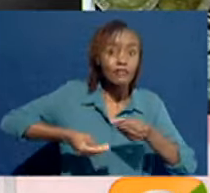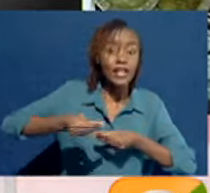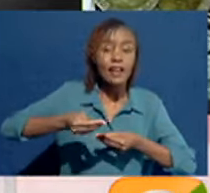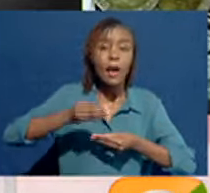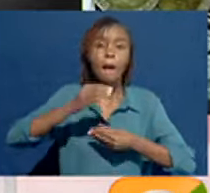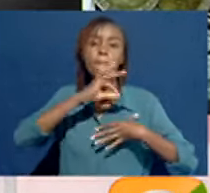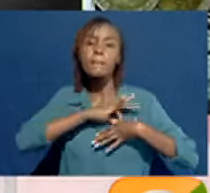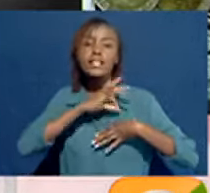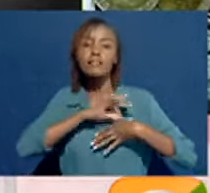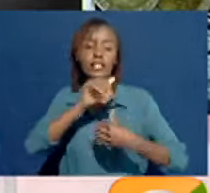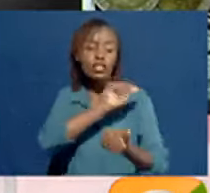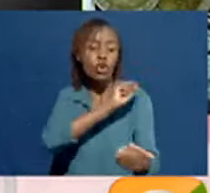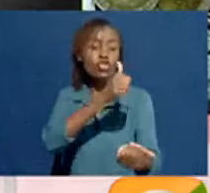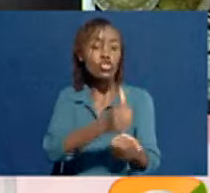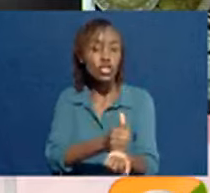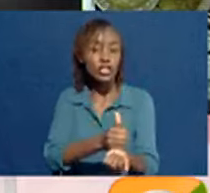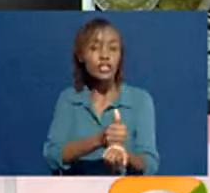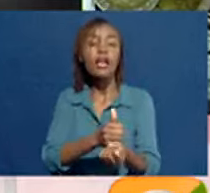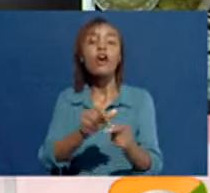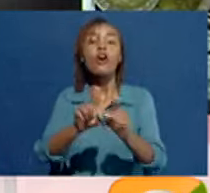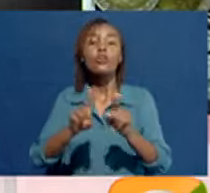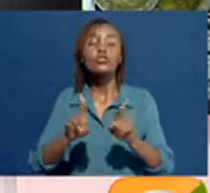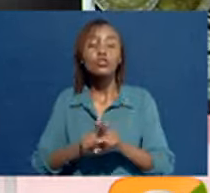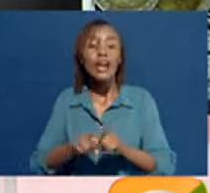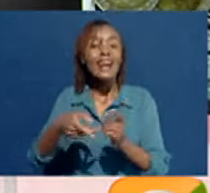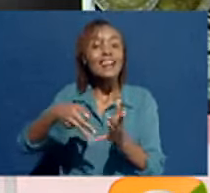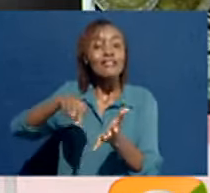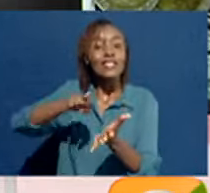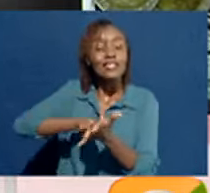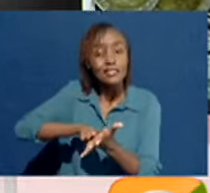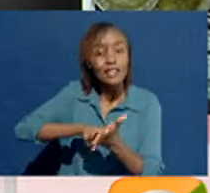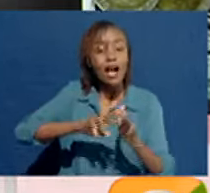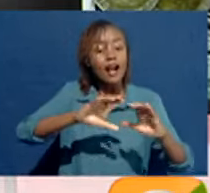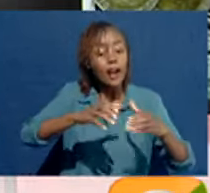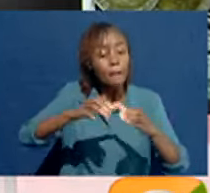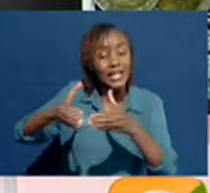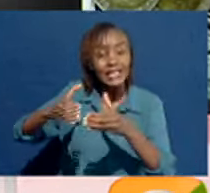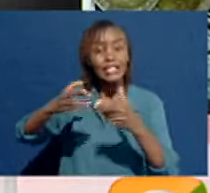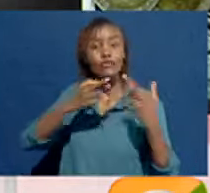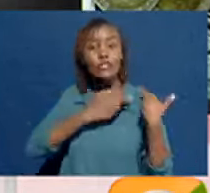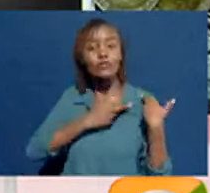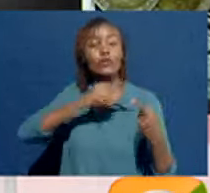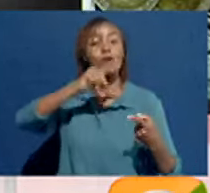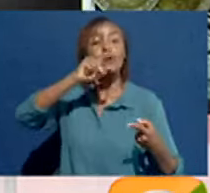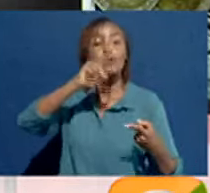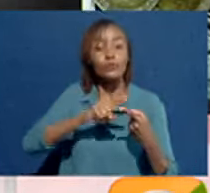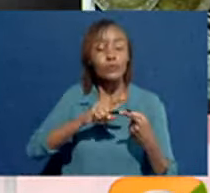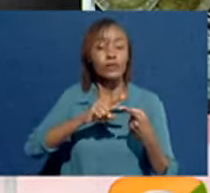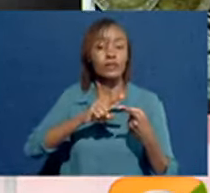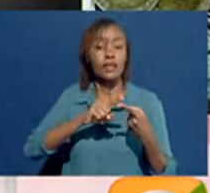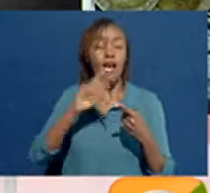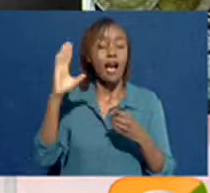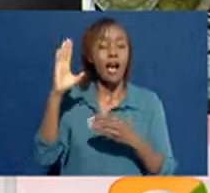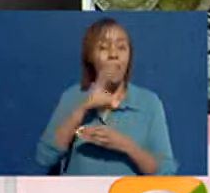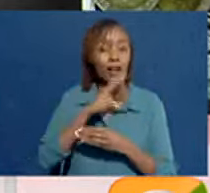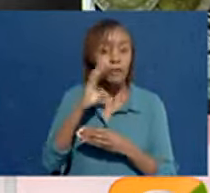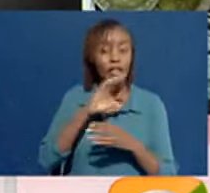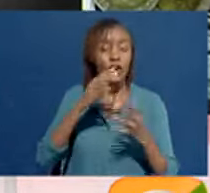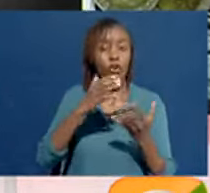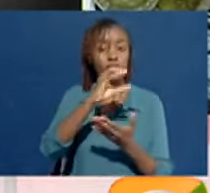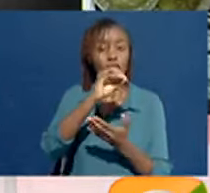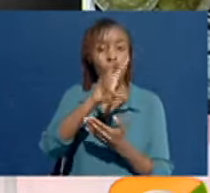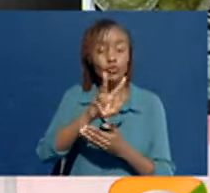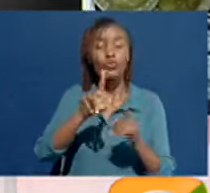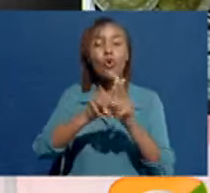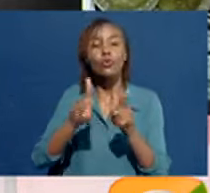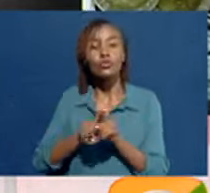authority and to register and regulate carbon trading businesses and also set up a tribunal that would mediate disputes in the